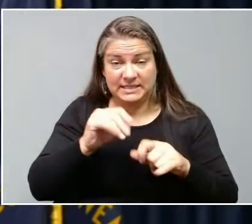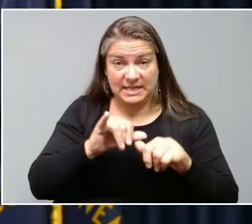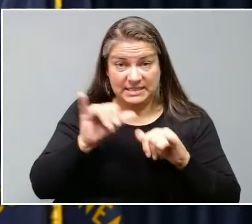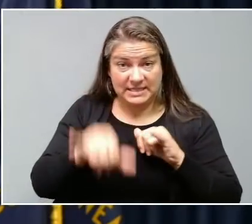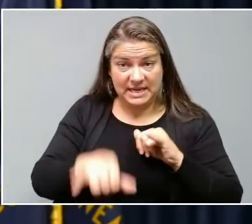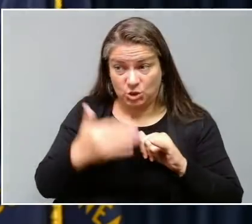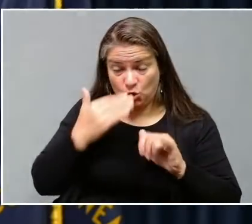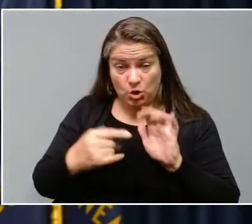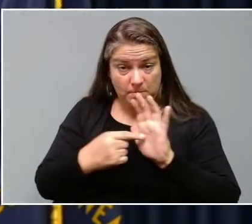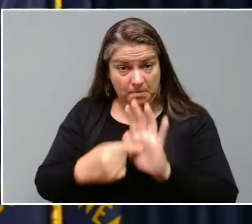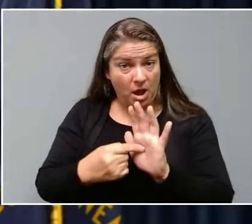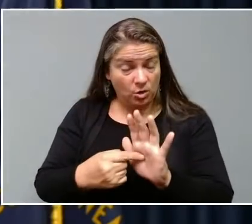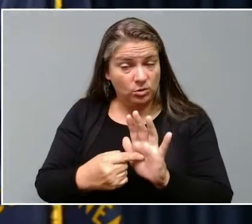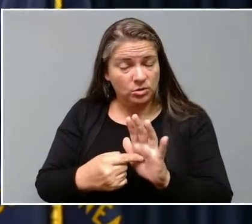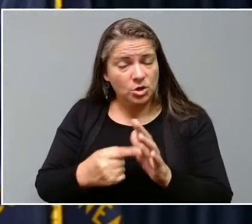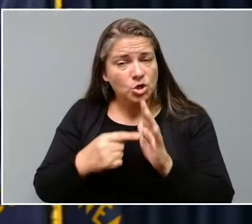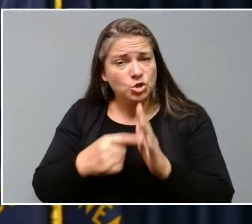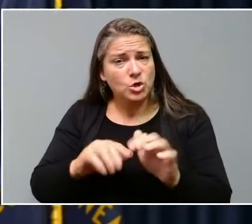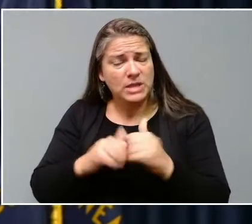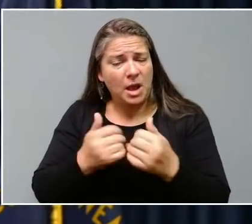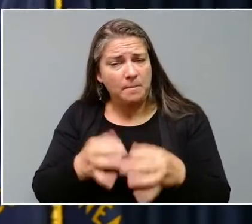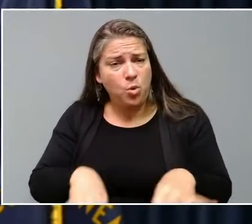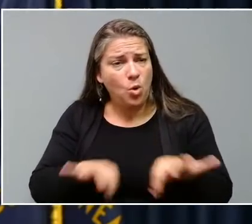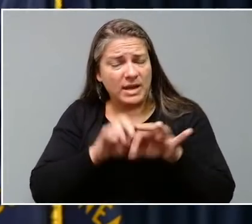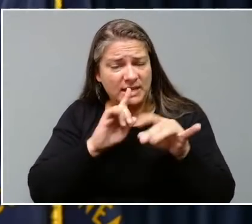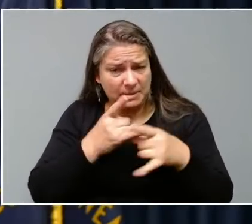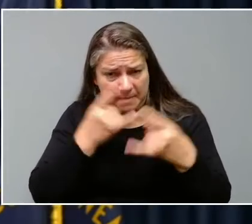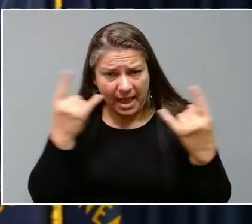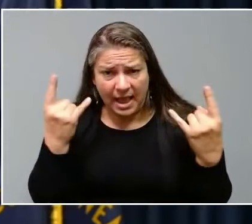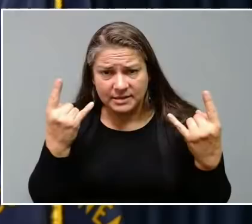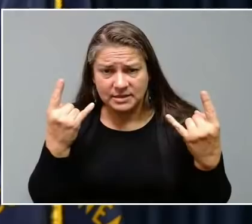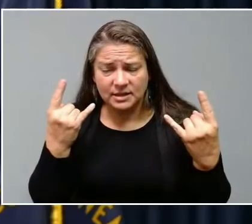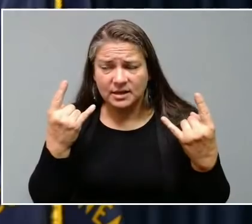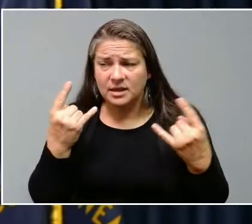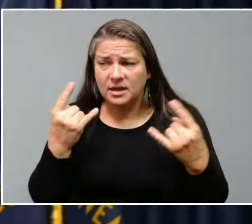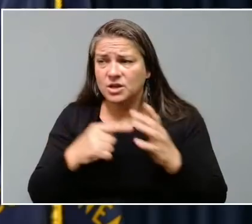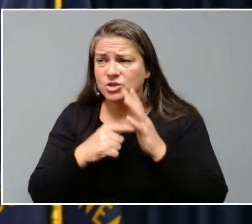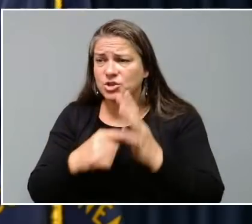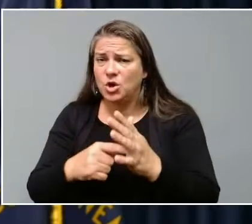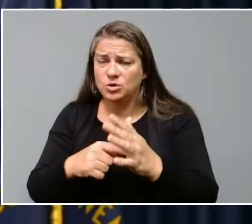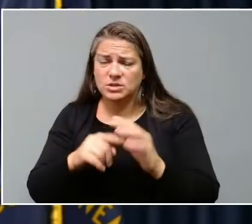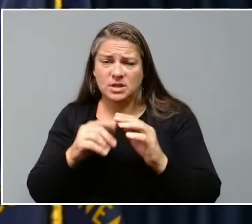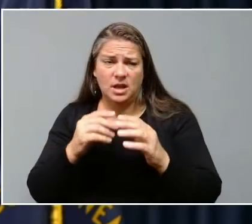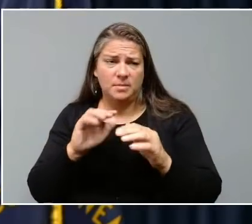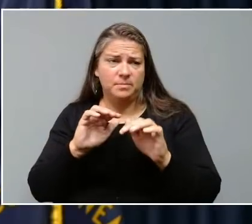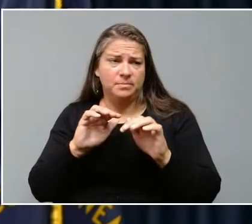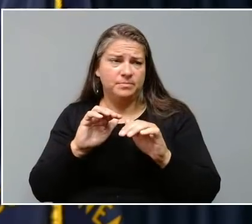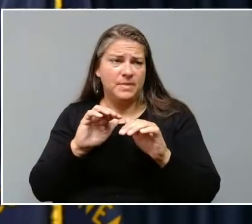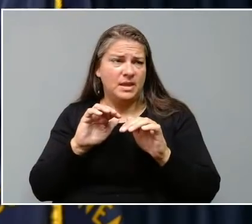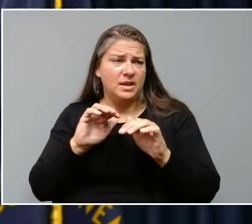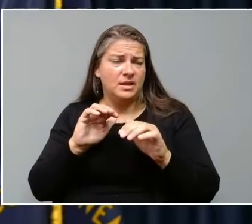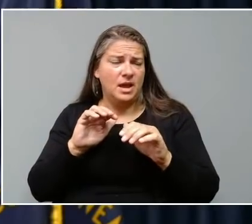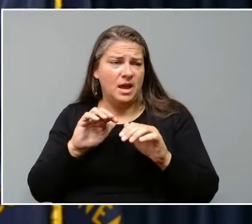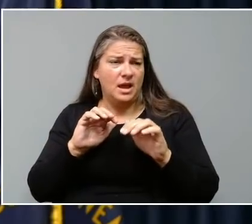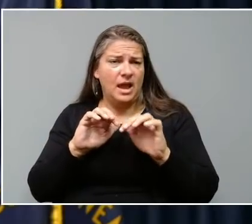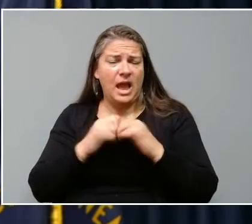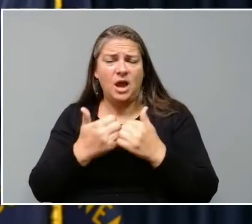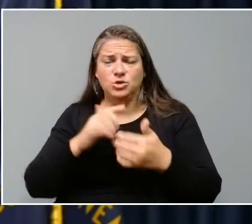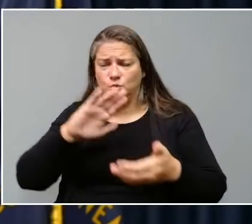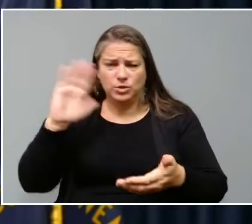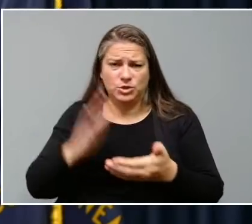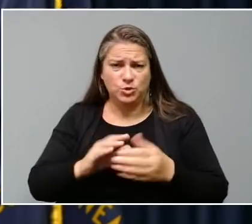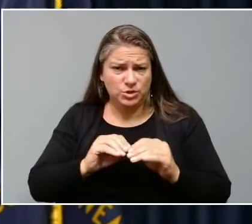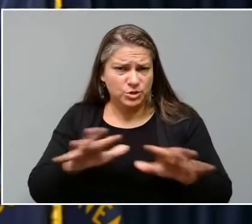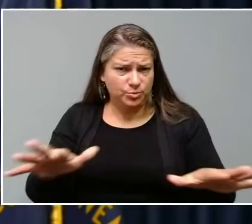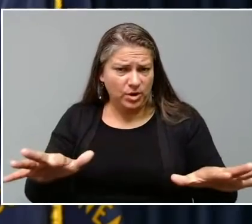shows how important masking is and how it prevents the spread, or at least reduces the spread. But I think